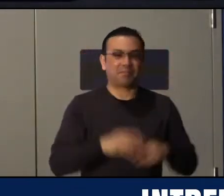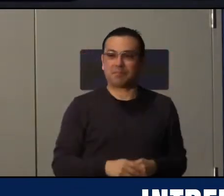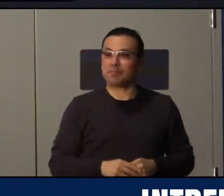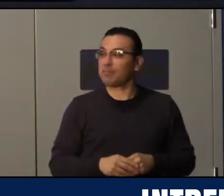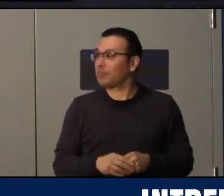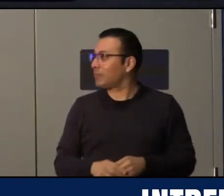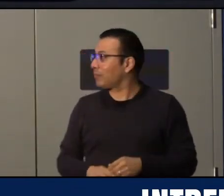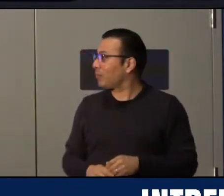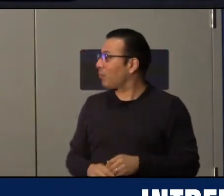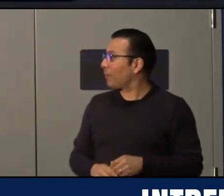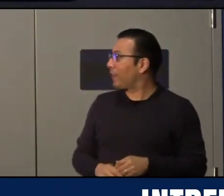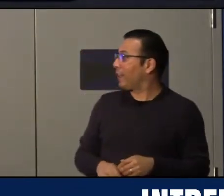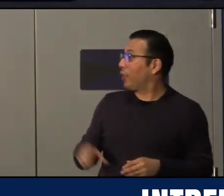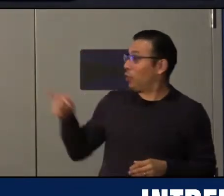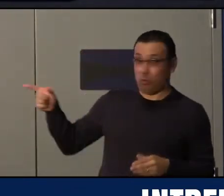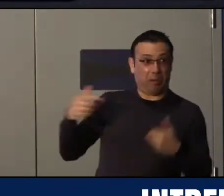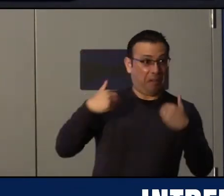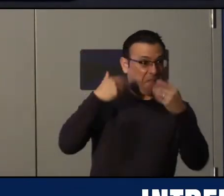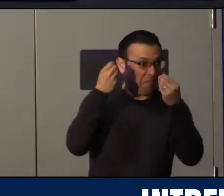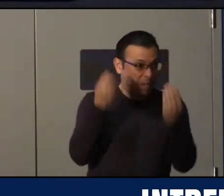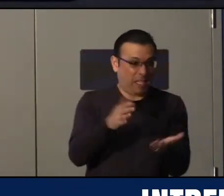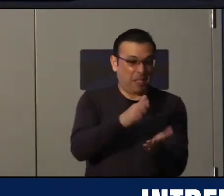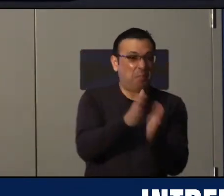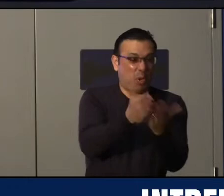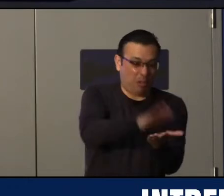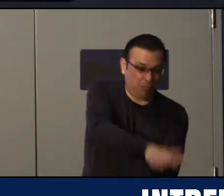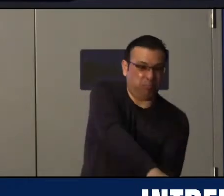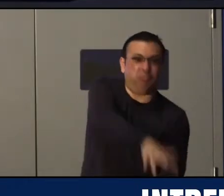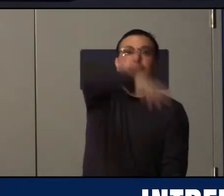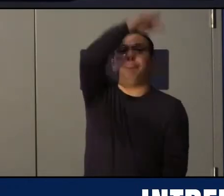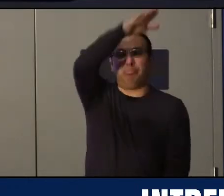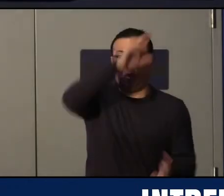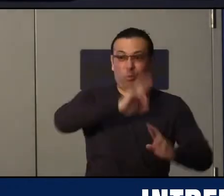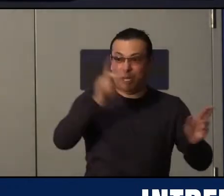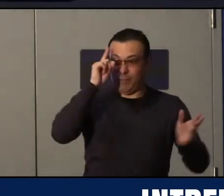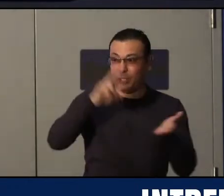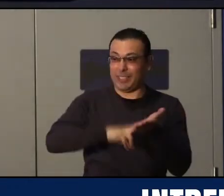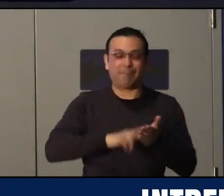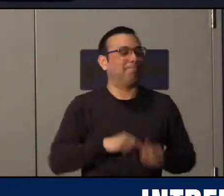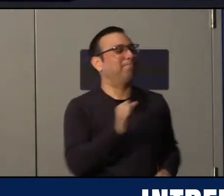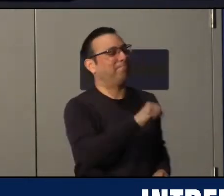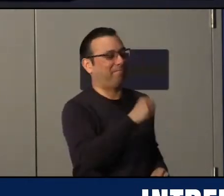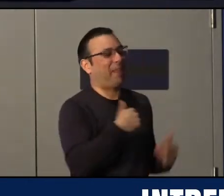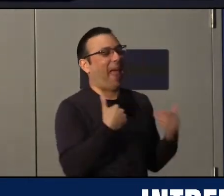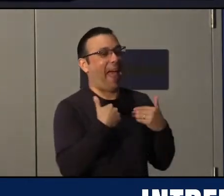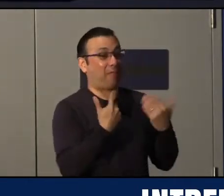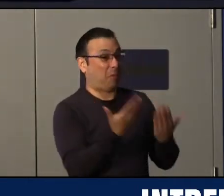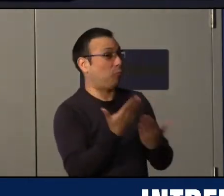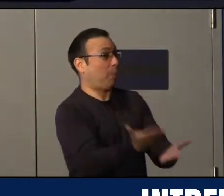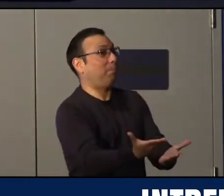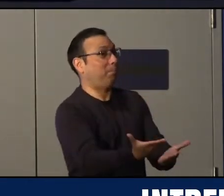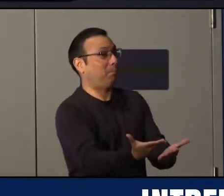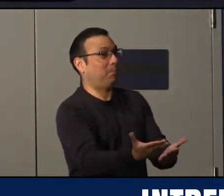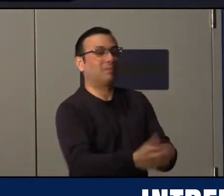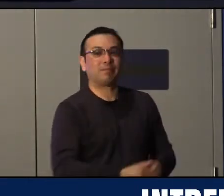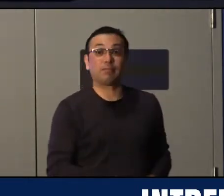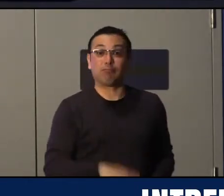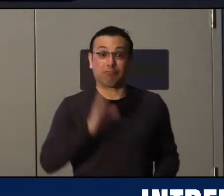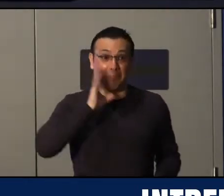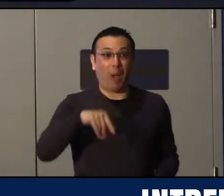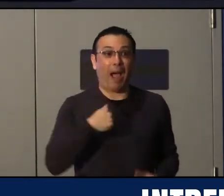And that book, you have a bunch of copies here for people to sign. I do. Okay, cool. Highly recommend it. It's a good book. I actually read this